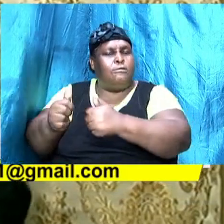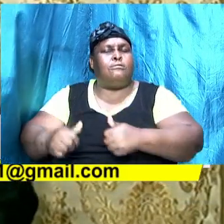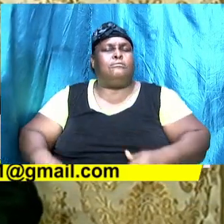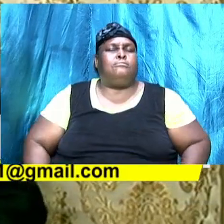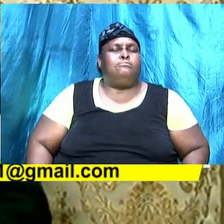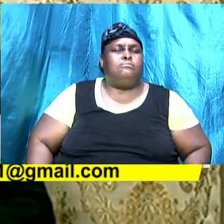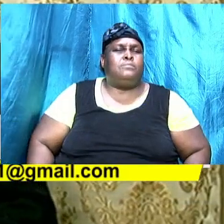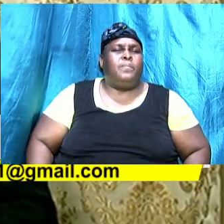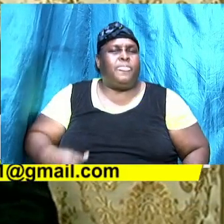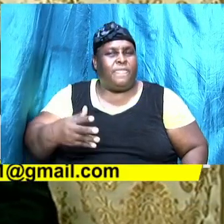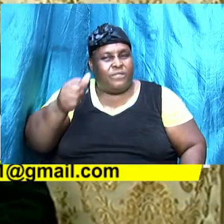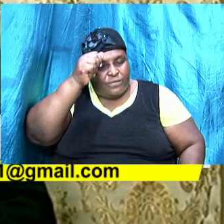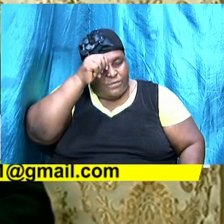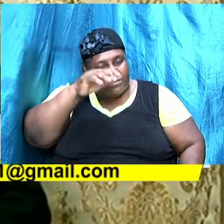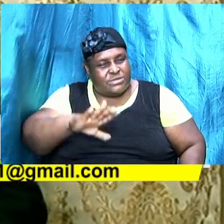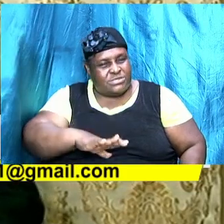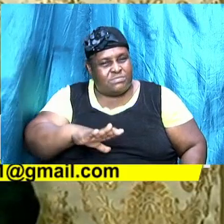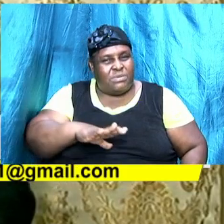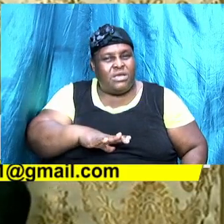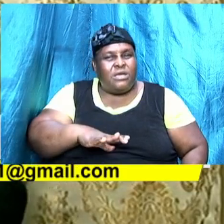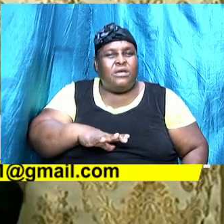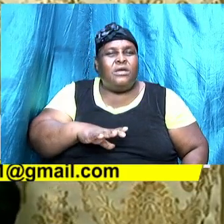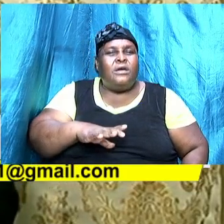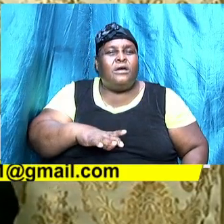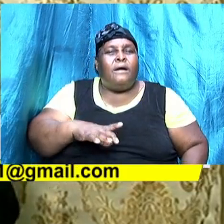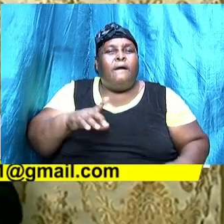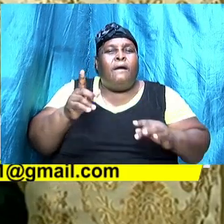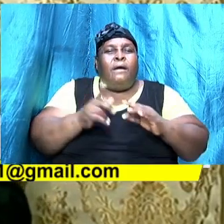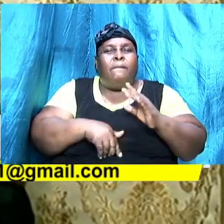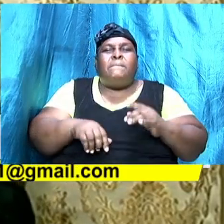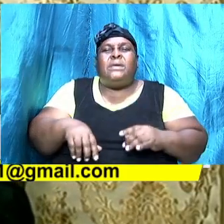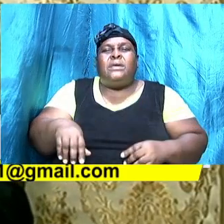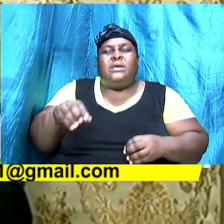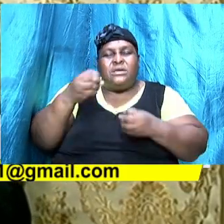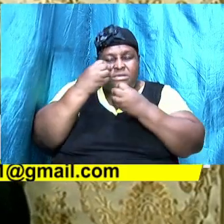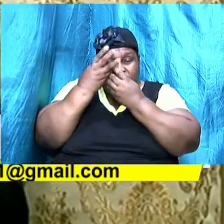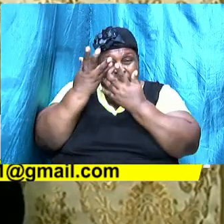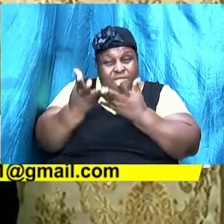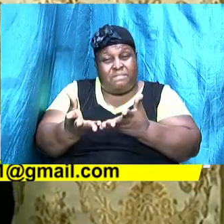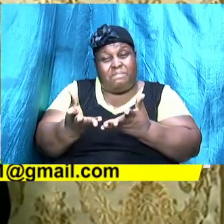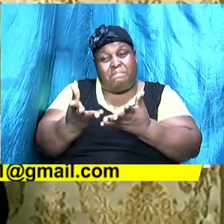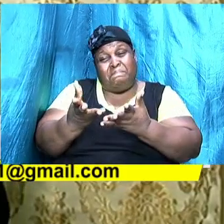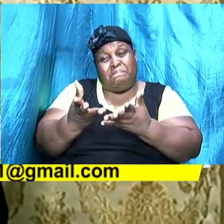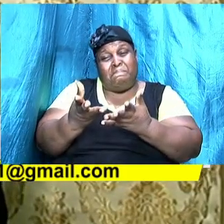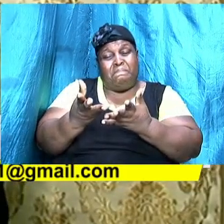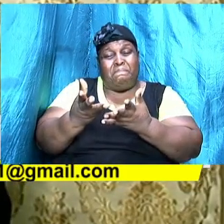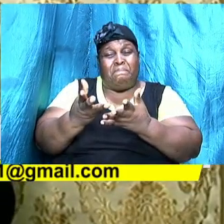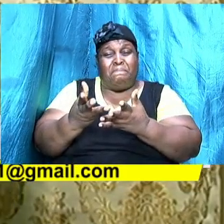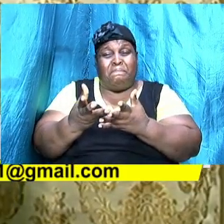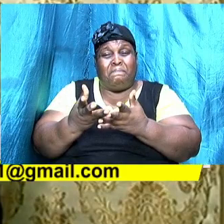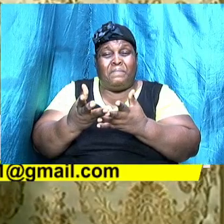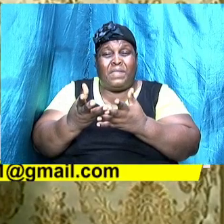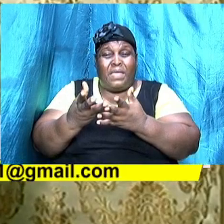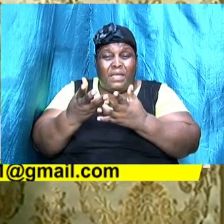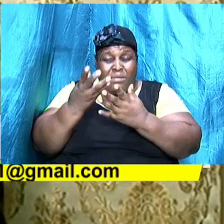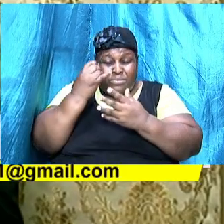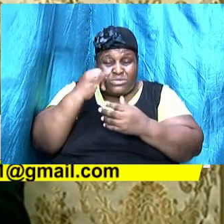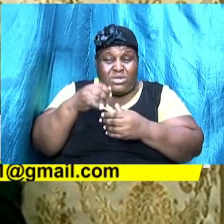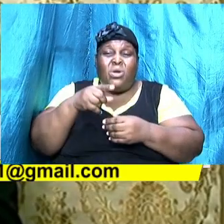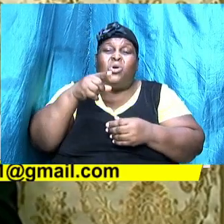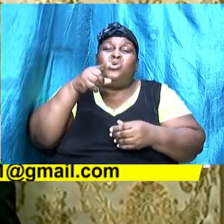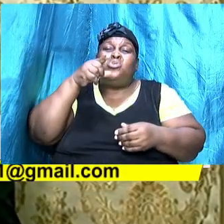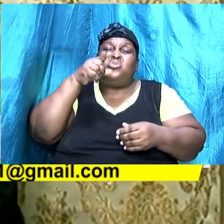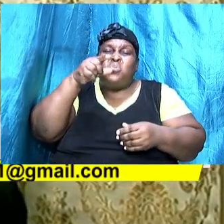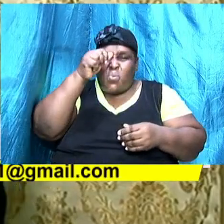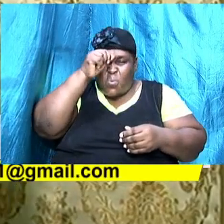that are misinformed, and you're of the impression that you talk and